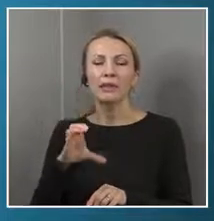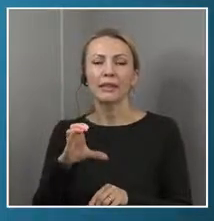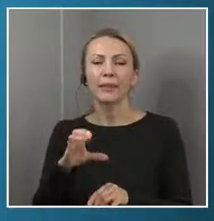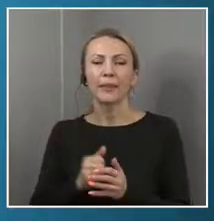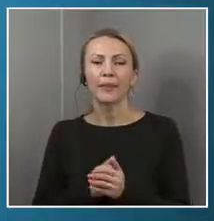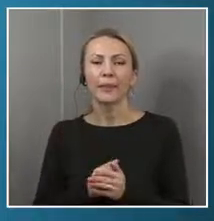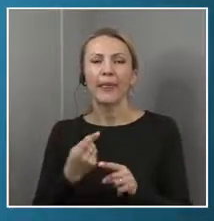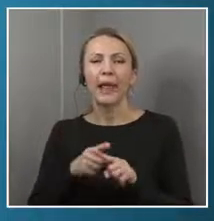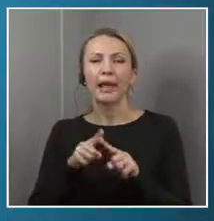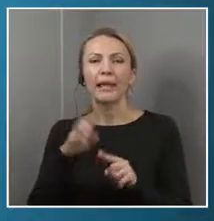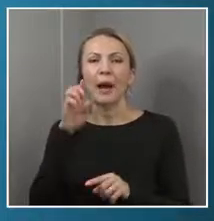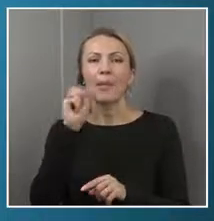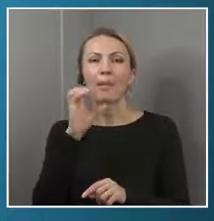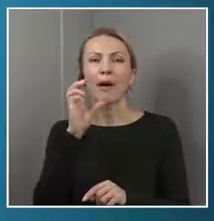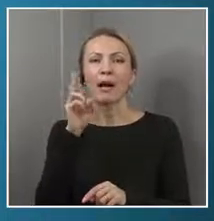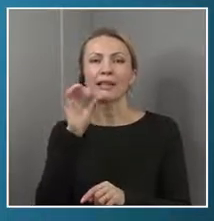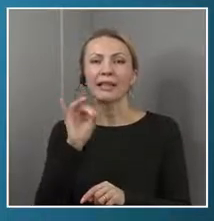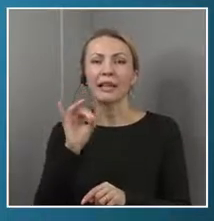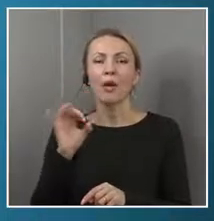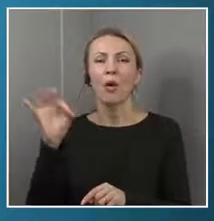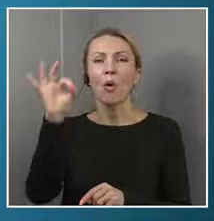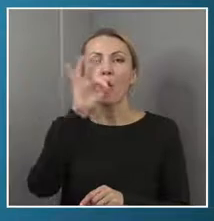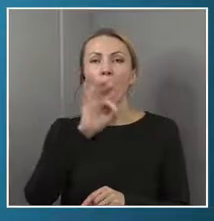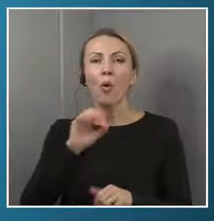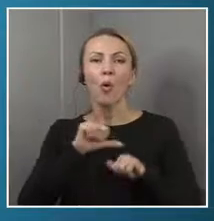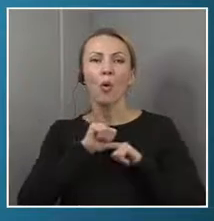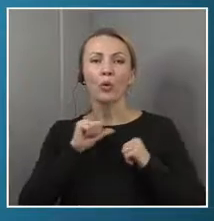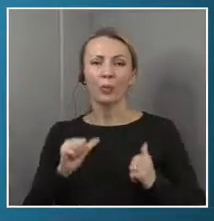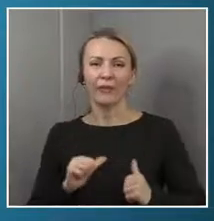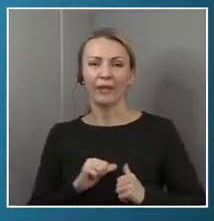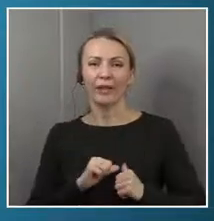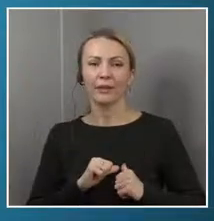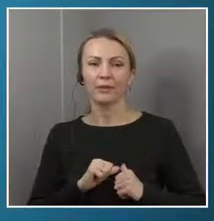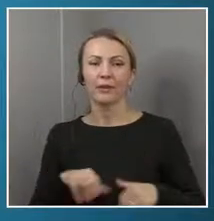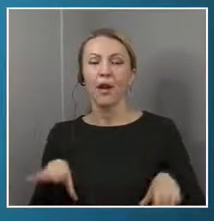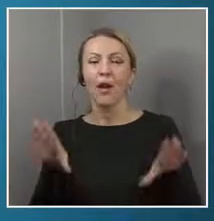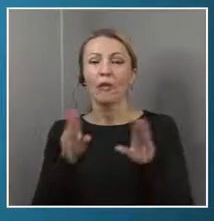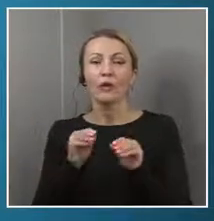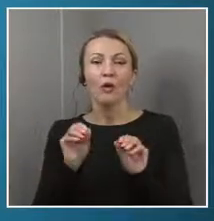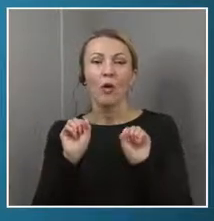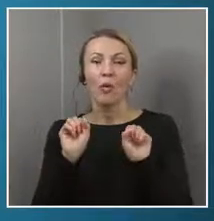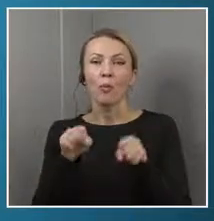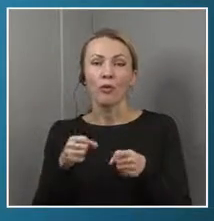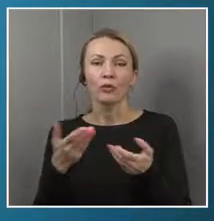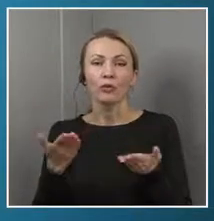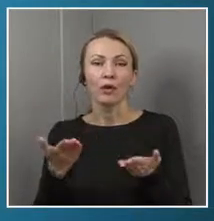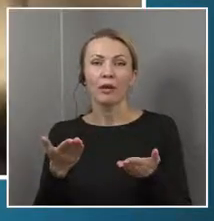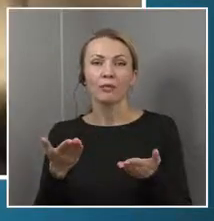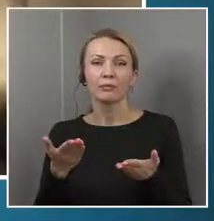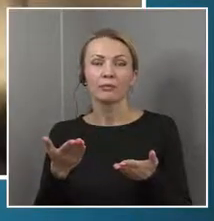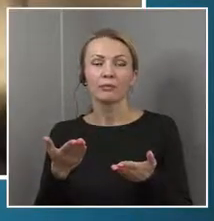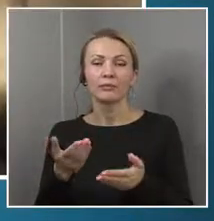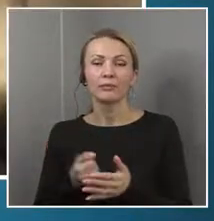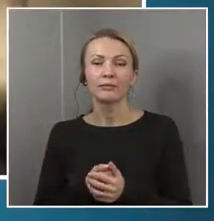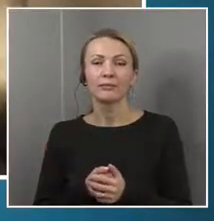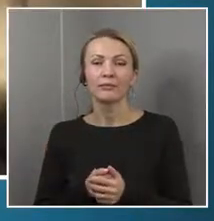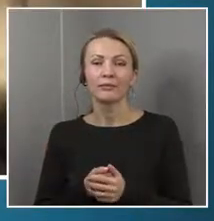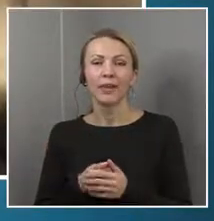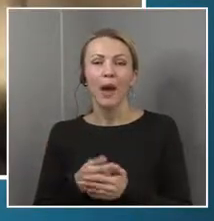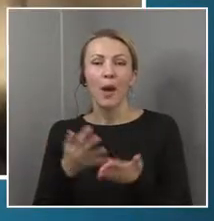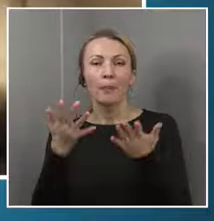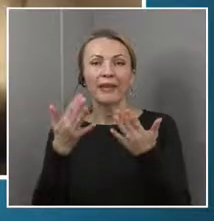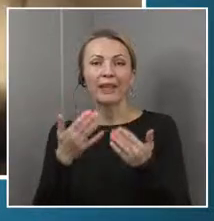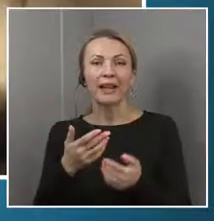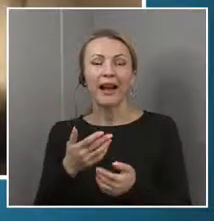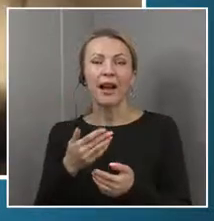is anybody's guess what is on the mind, but it certainly is eye-catching and got my attention. So I